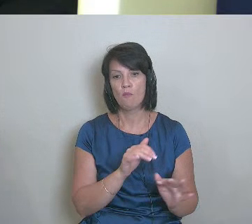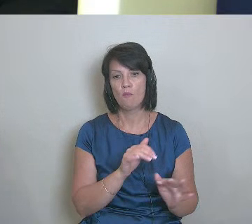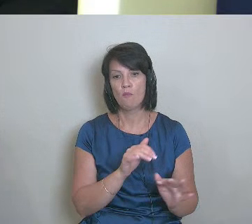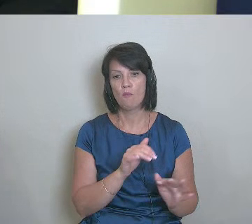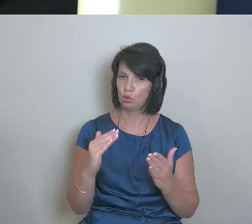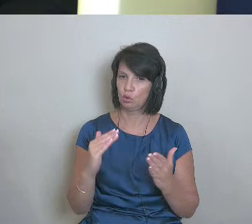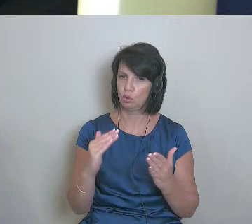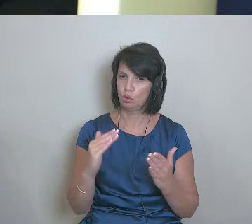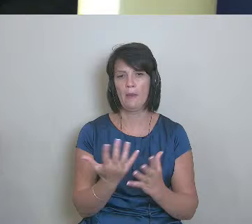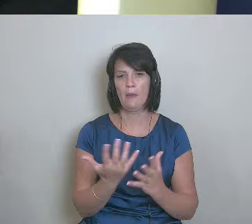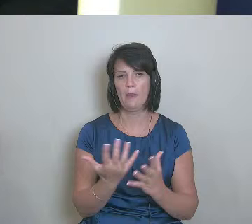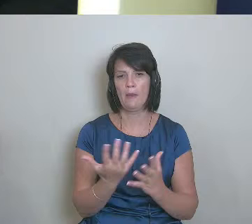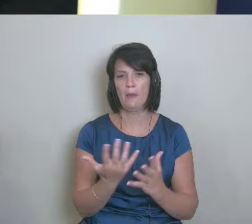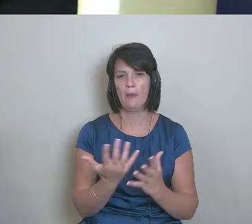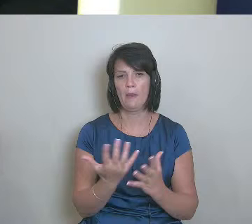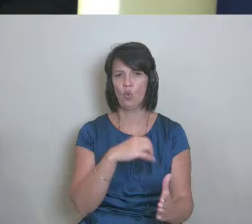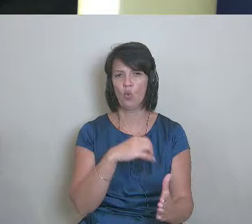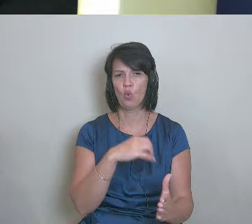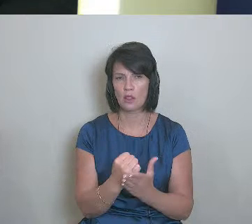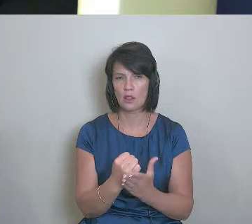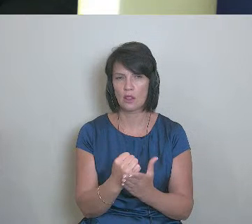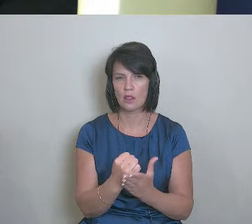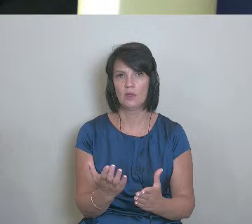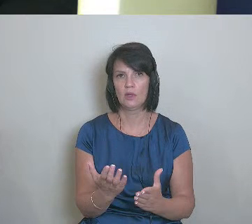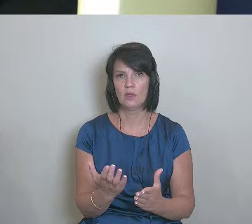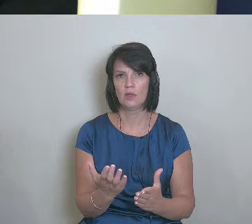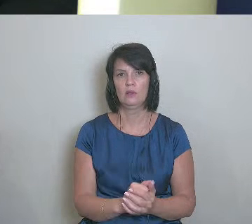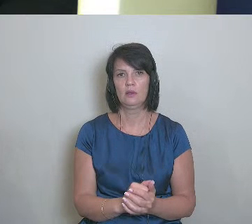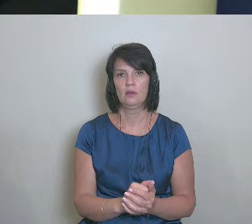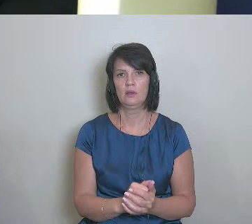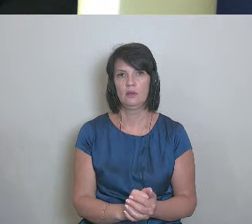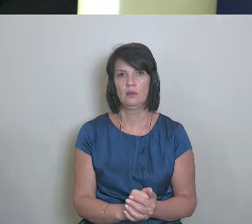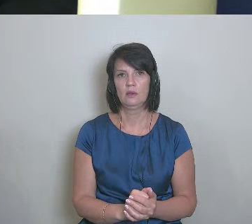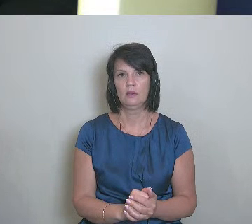process that we have, the new process of counting votes,